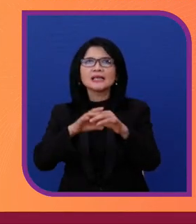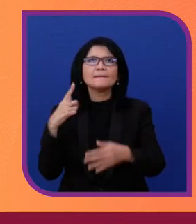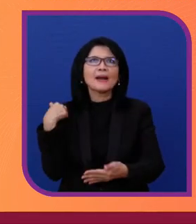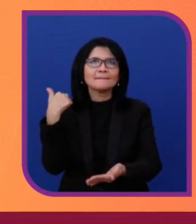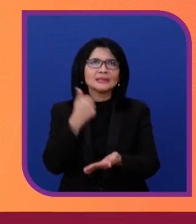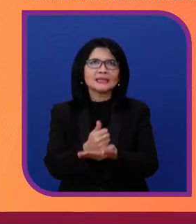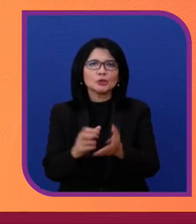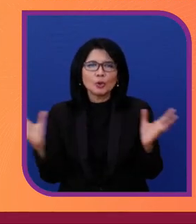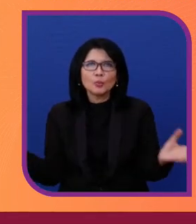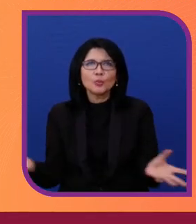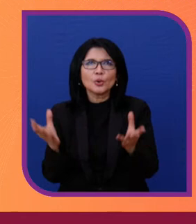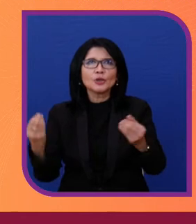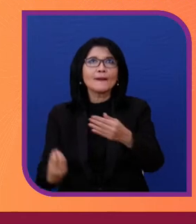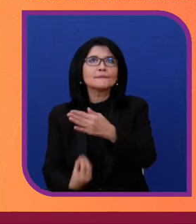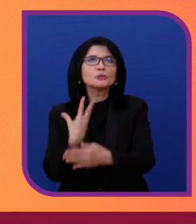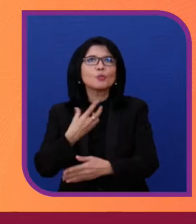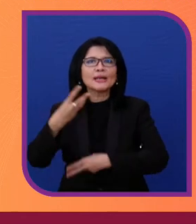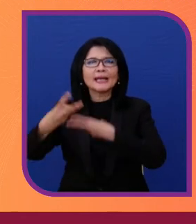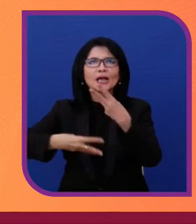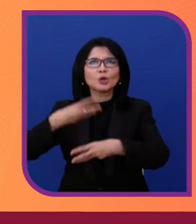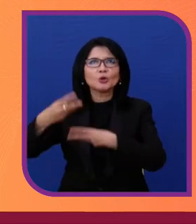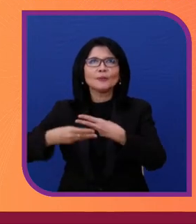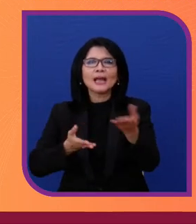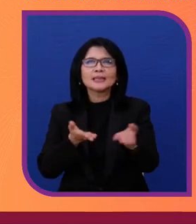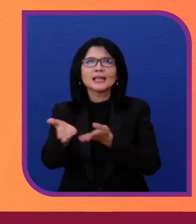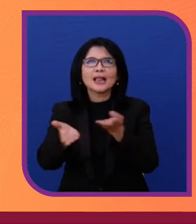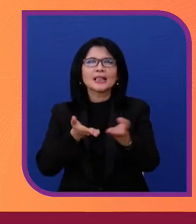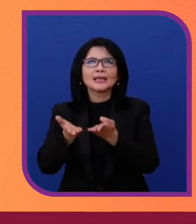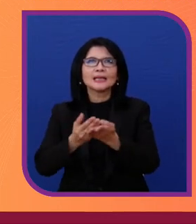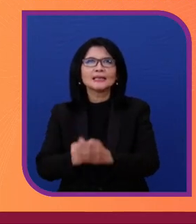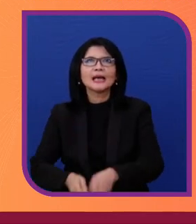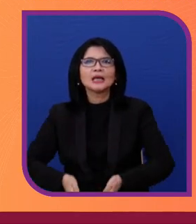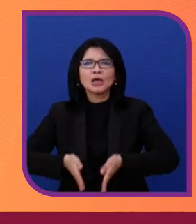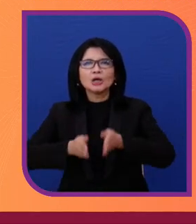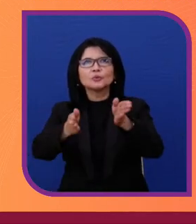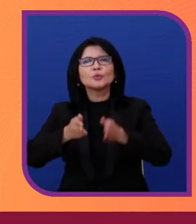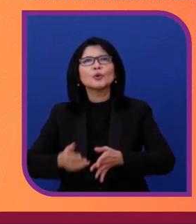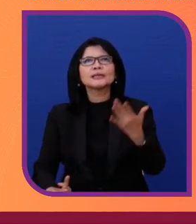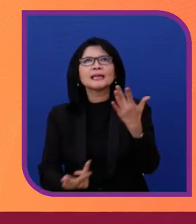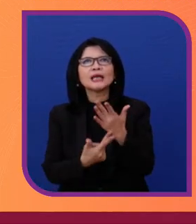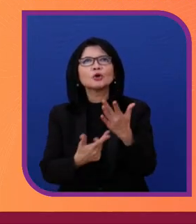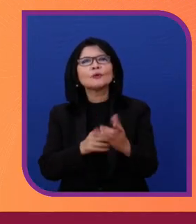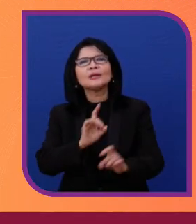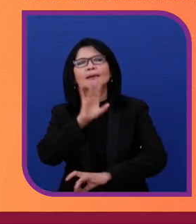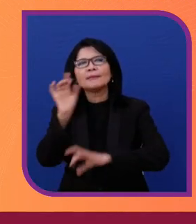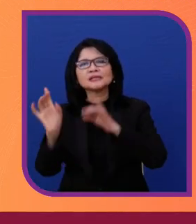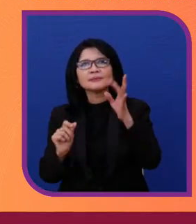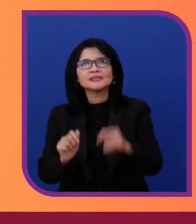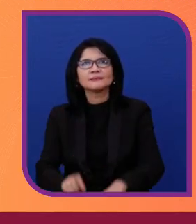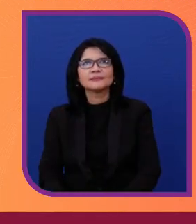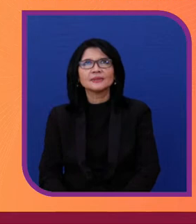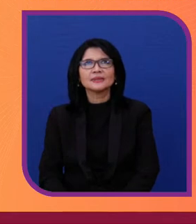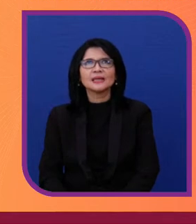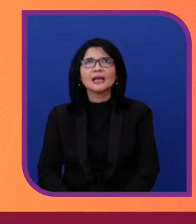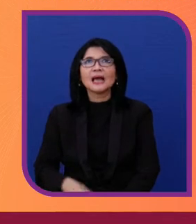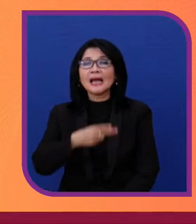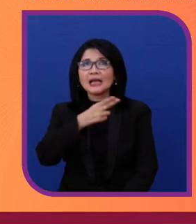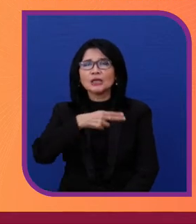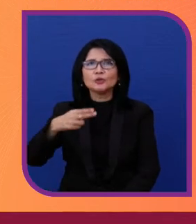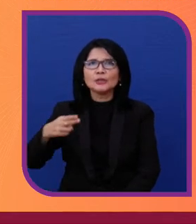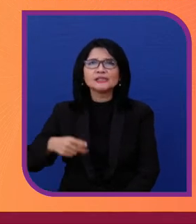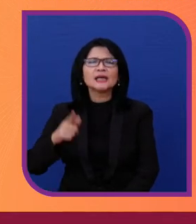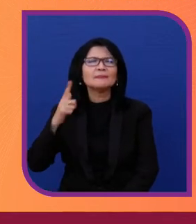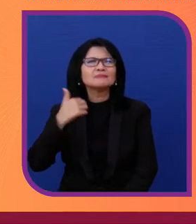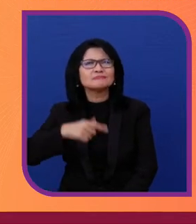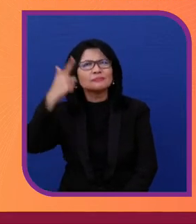infrastructure Services on the Hand s a developing country Indonesia is still learning structure